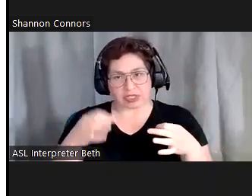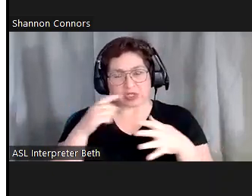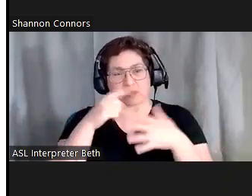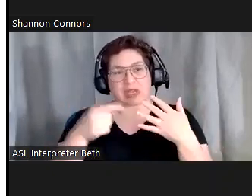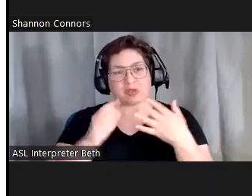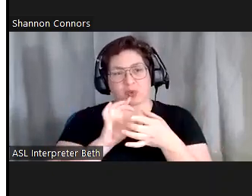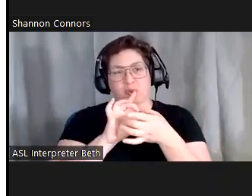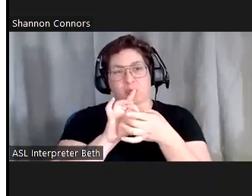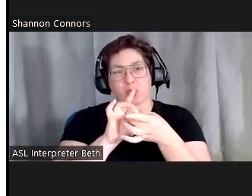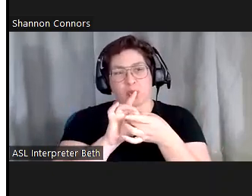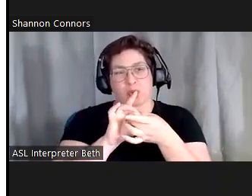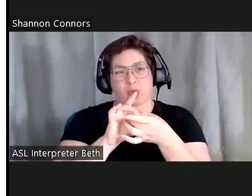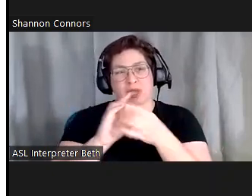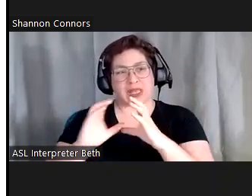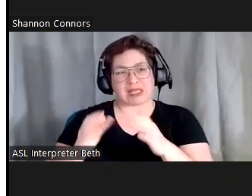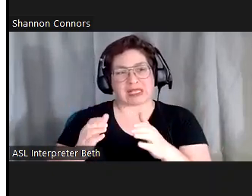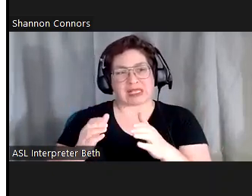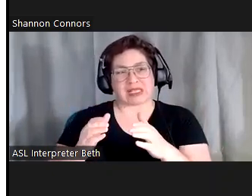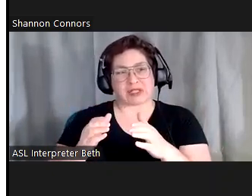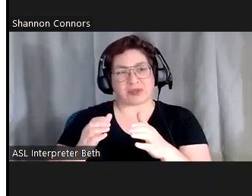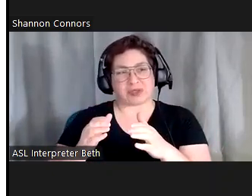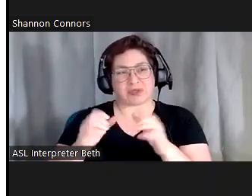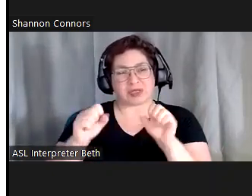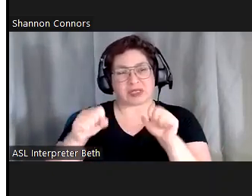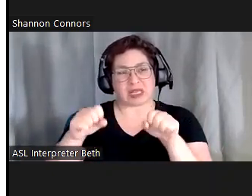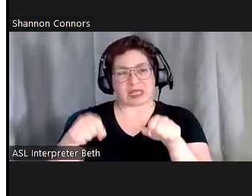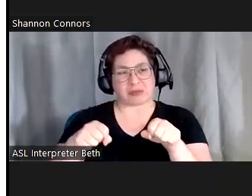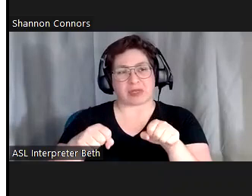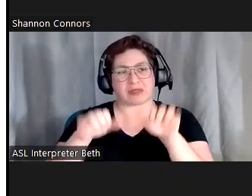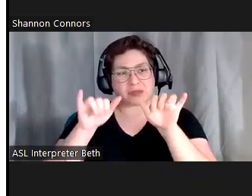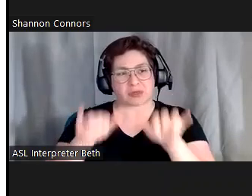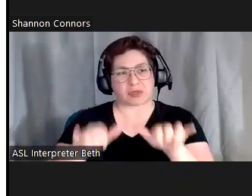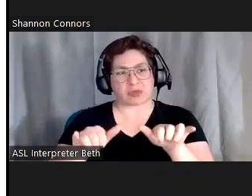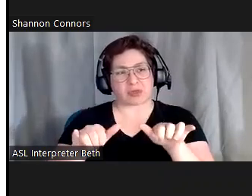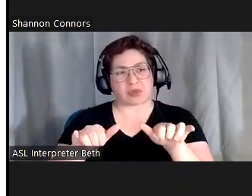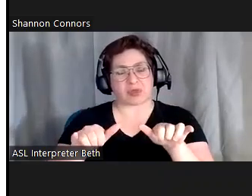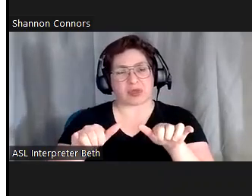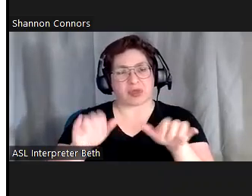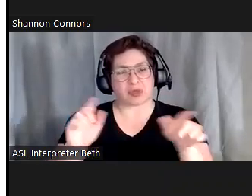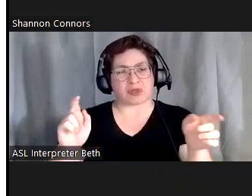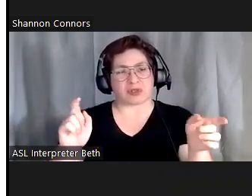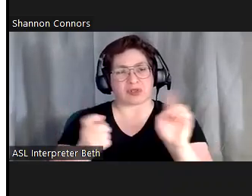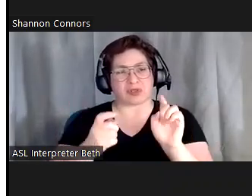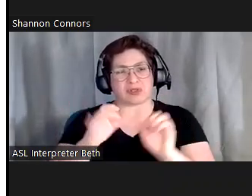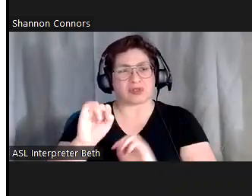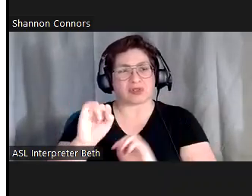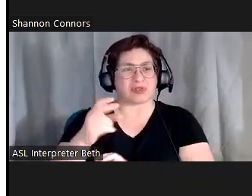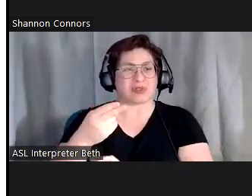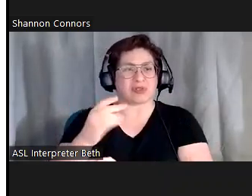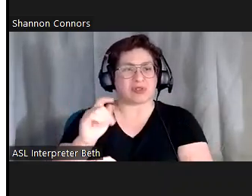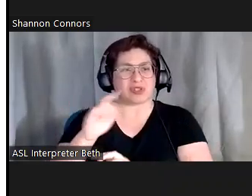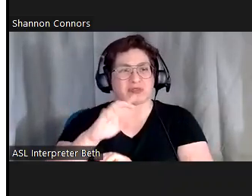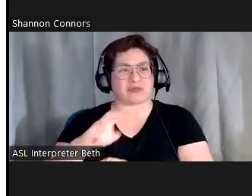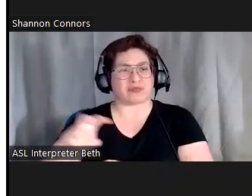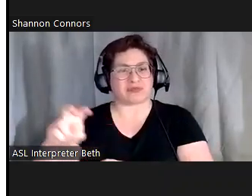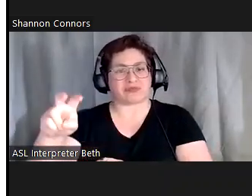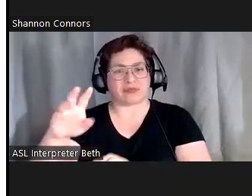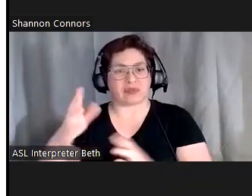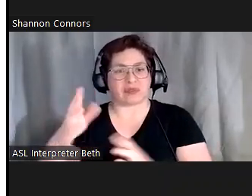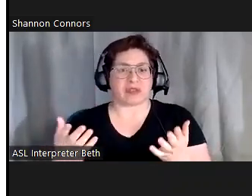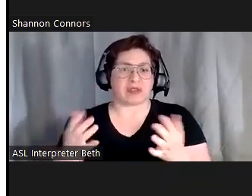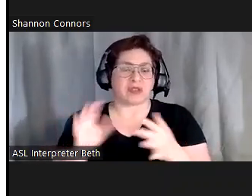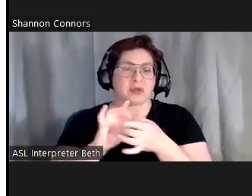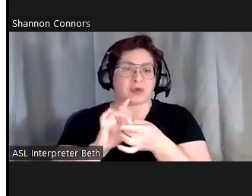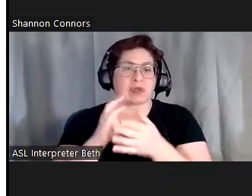to the species' ability to persist in place or shift in space. For some attributes, like extent of occurrence here, it relates to